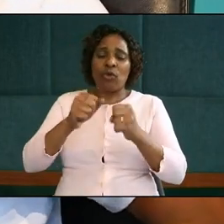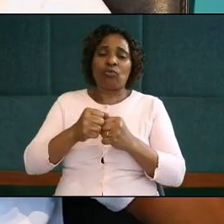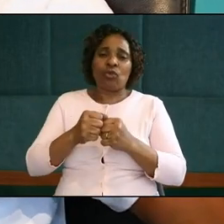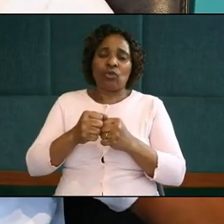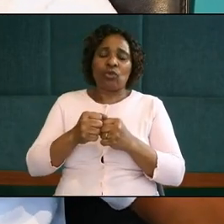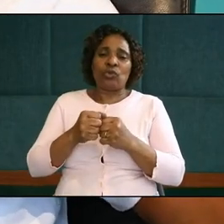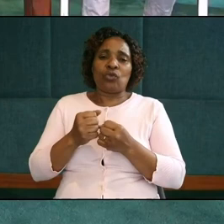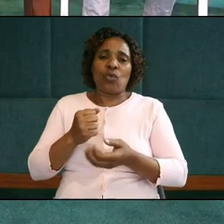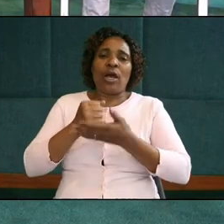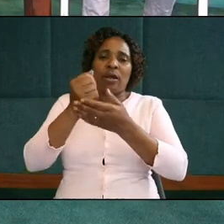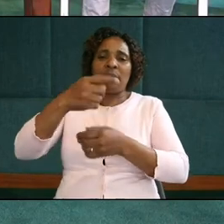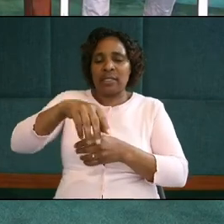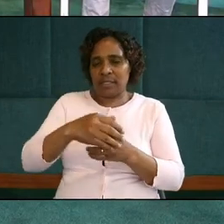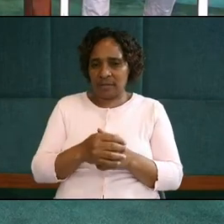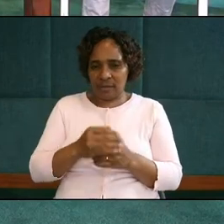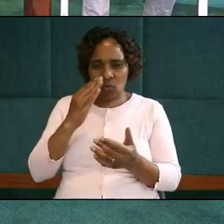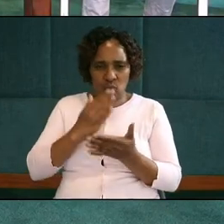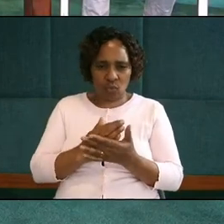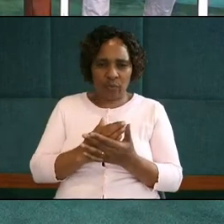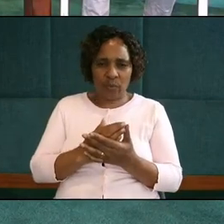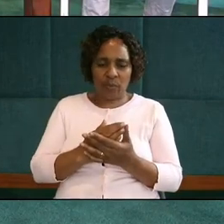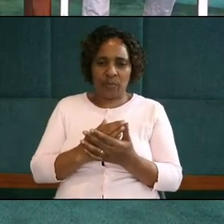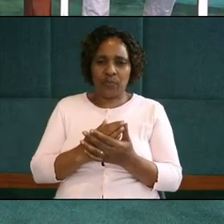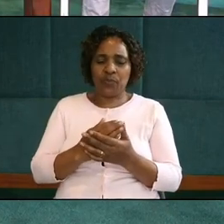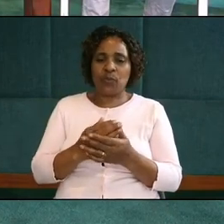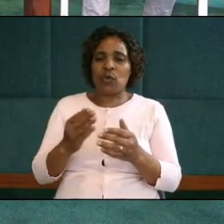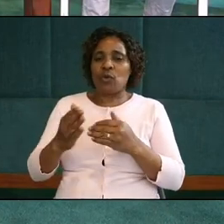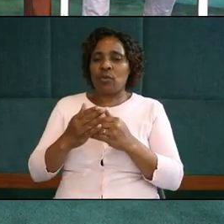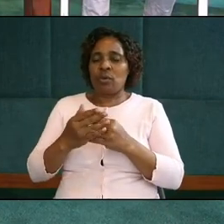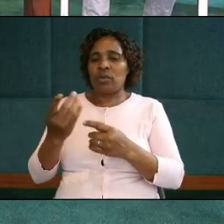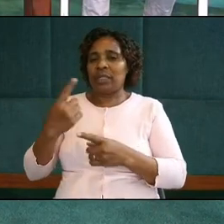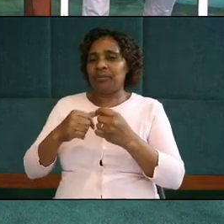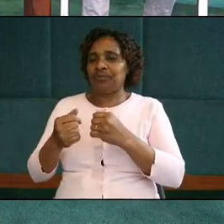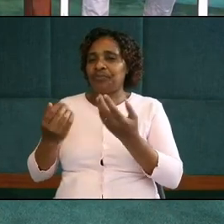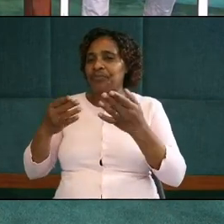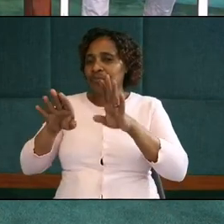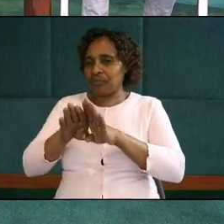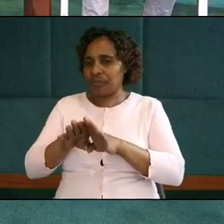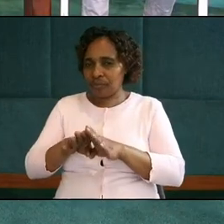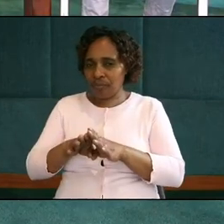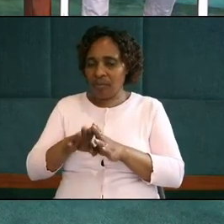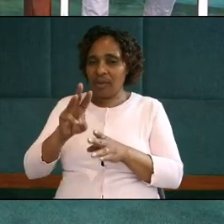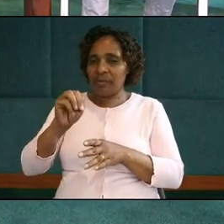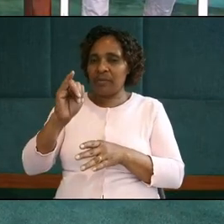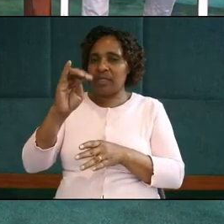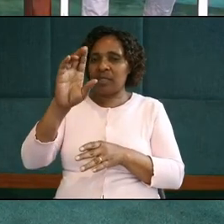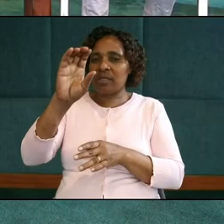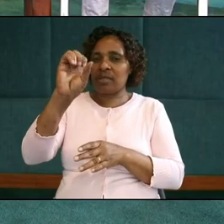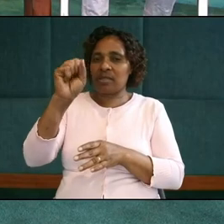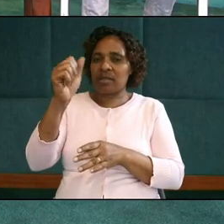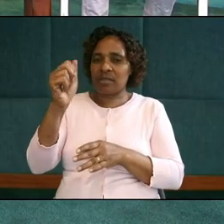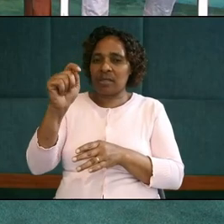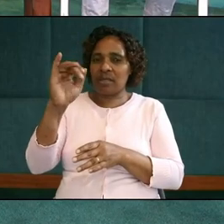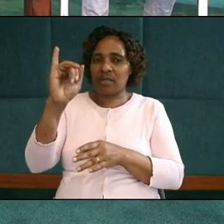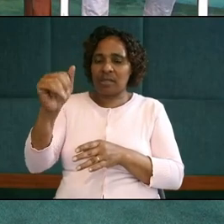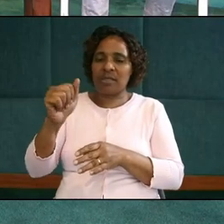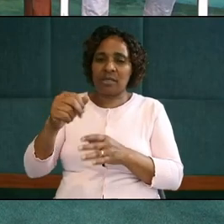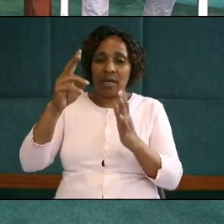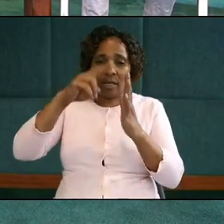us. Very true, very true. As we almost come to the conclusion, Misati, if you could just read for us the further insight